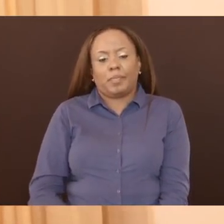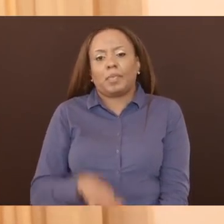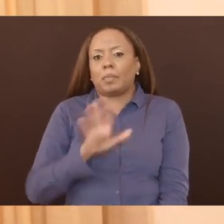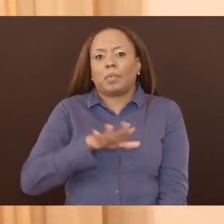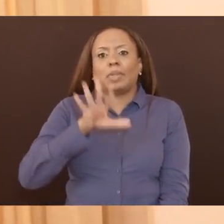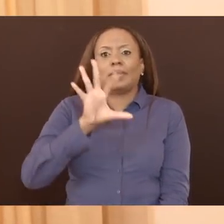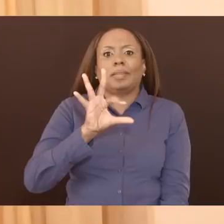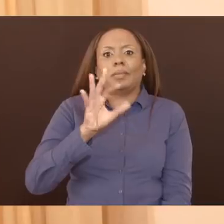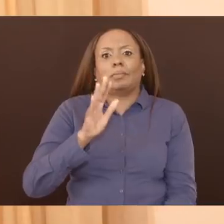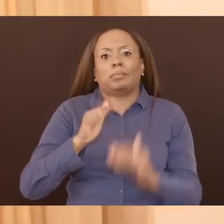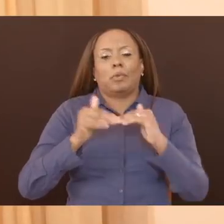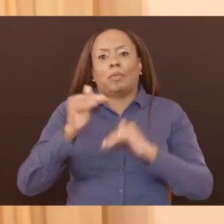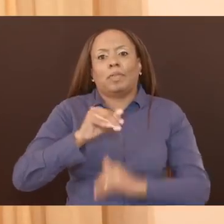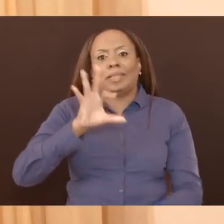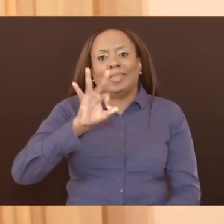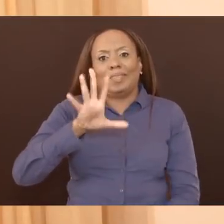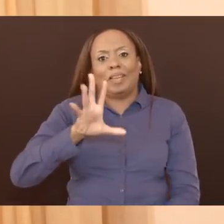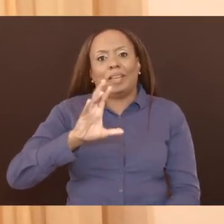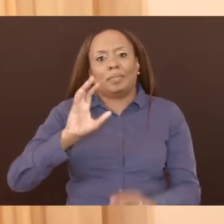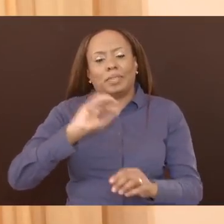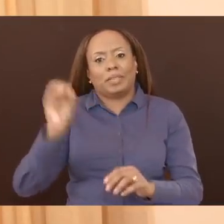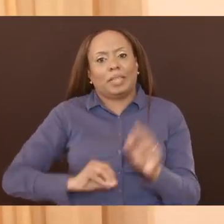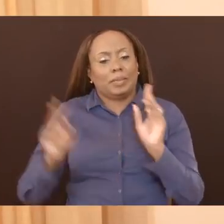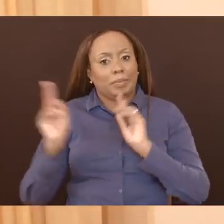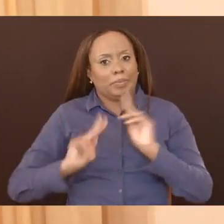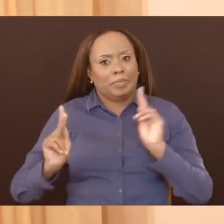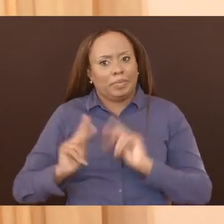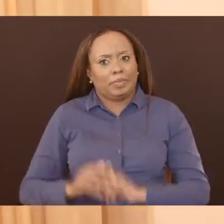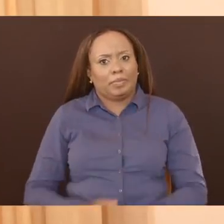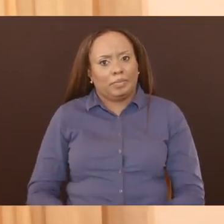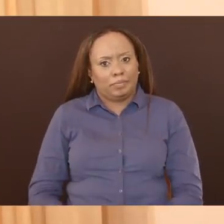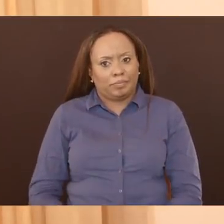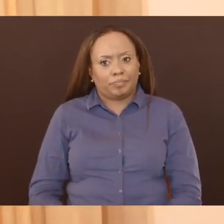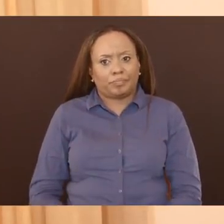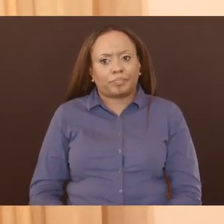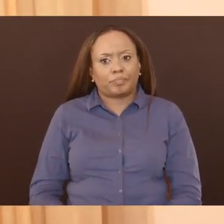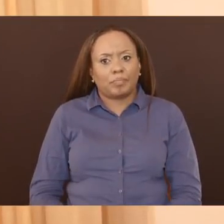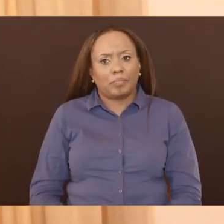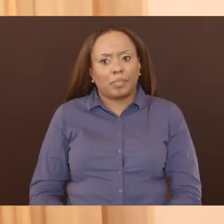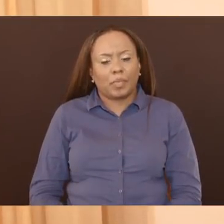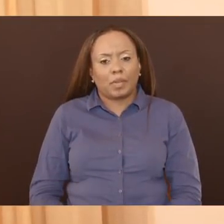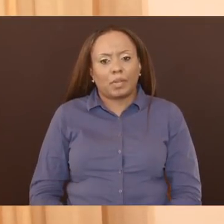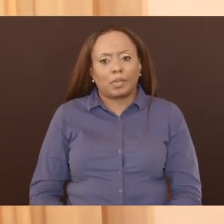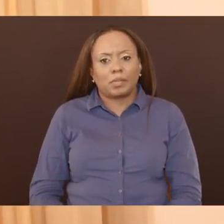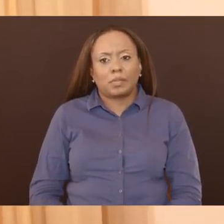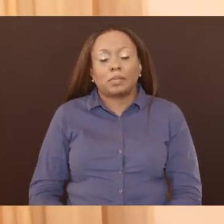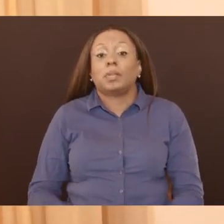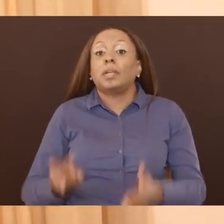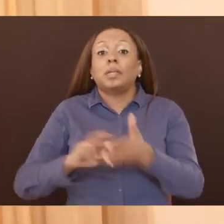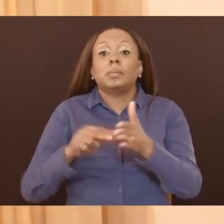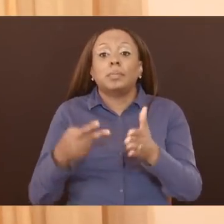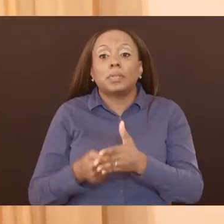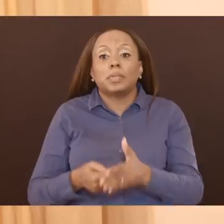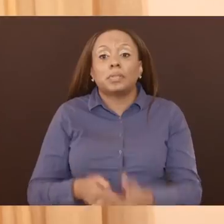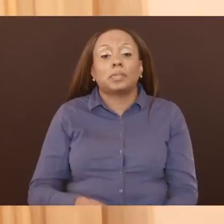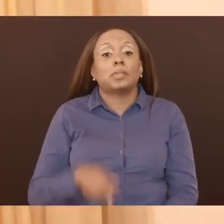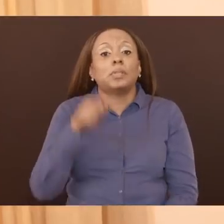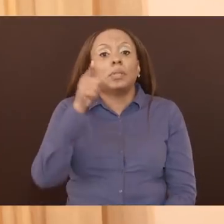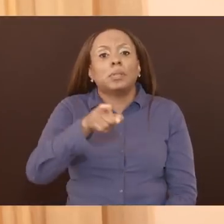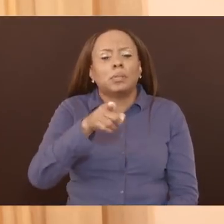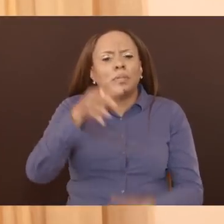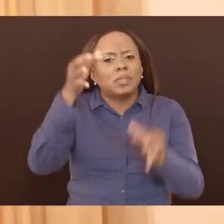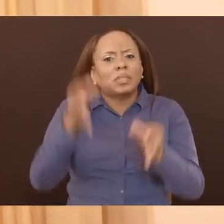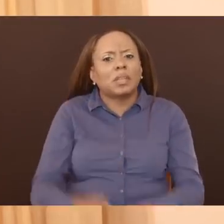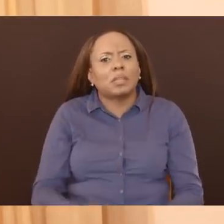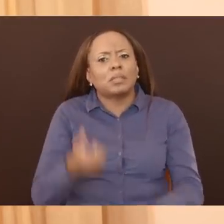not vaccinated. And I'm saying to you that when we look at that, then it is up to you to make those decisions